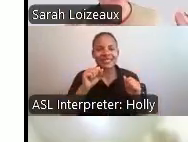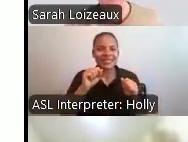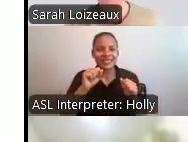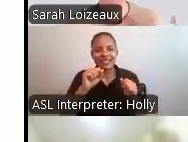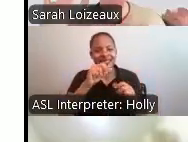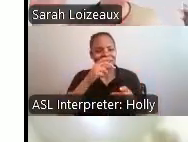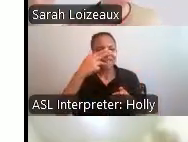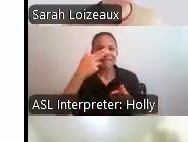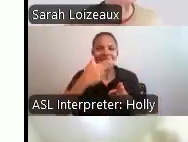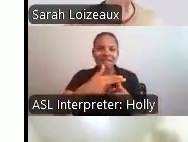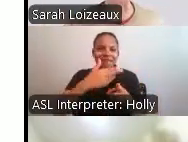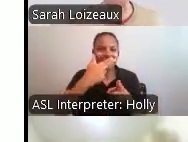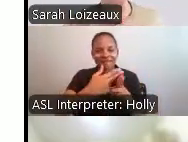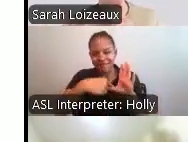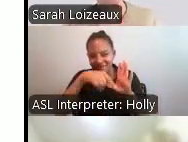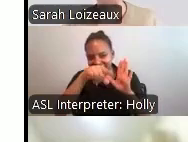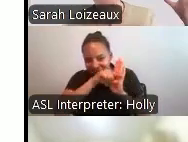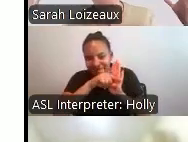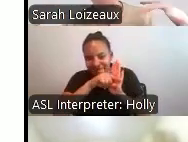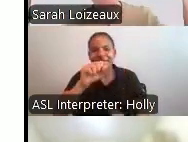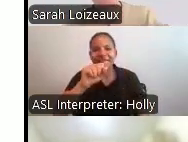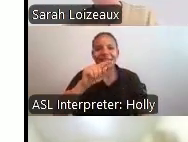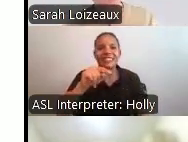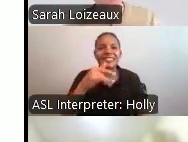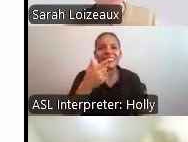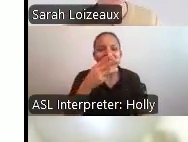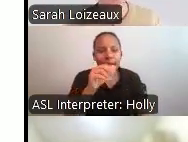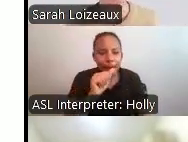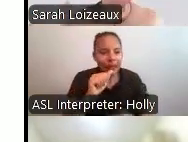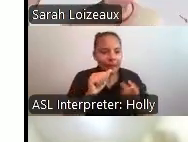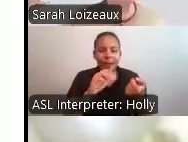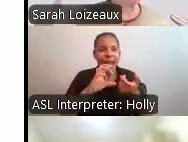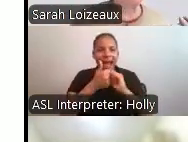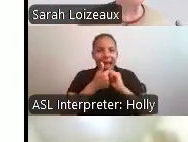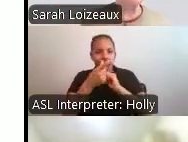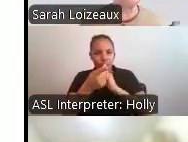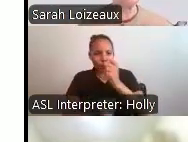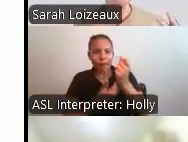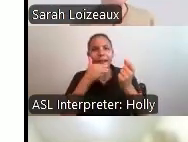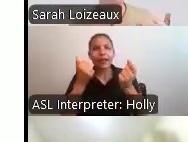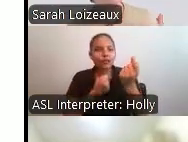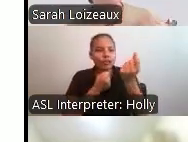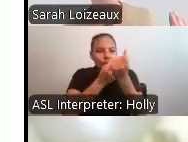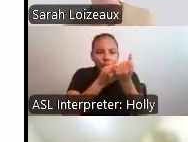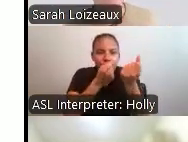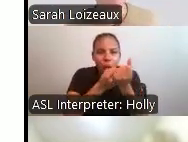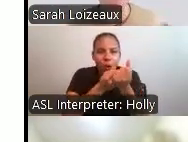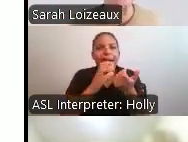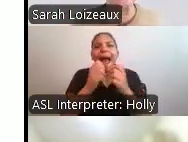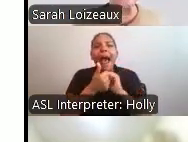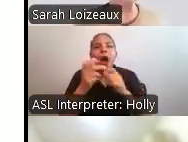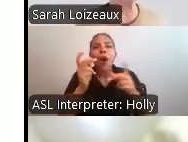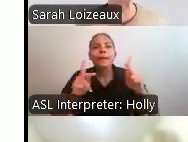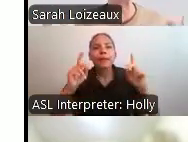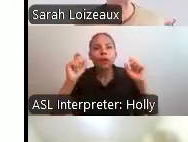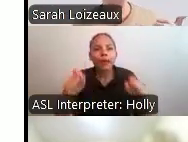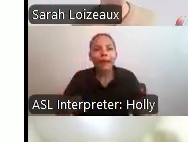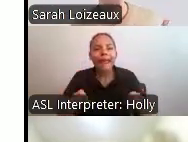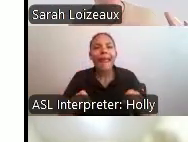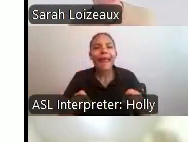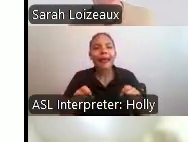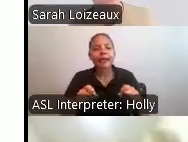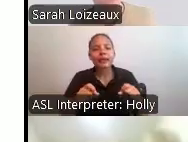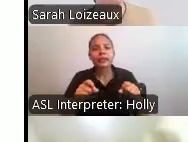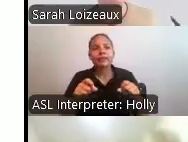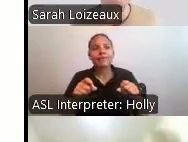health conditions, whether that's on our website or visual cues in the center alone? What are some ways that people could really demonstrate to say, hey, this is a safe